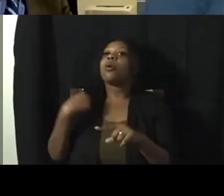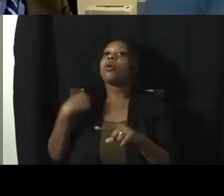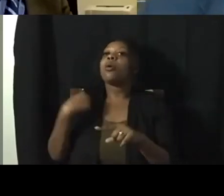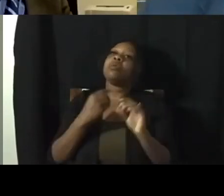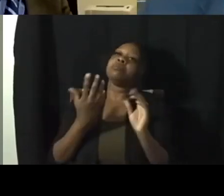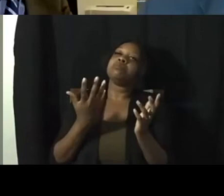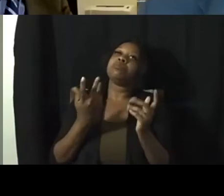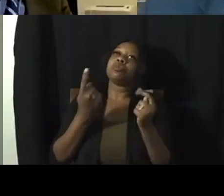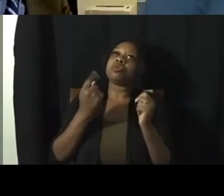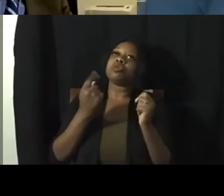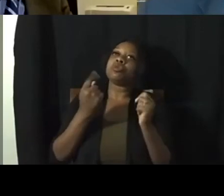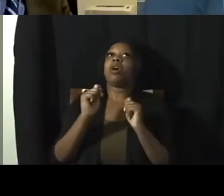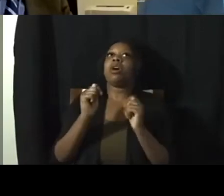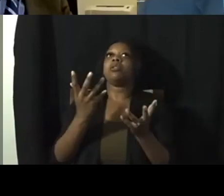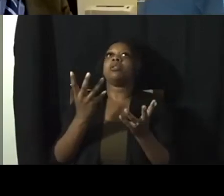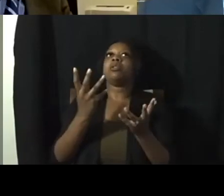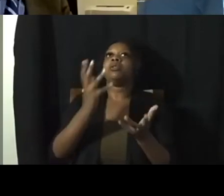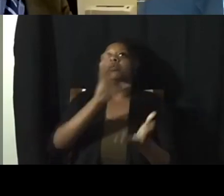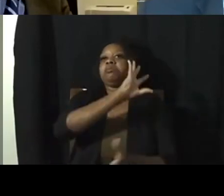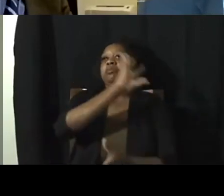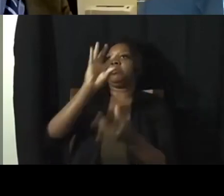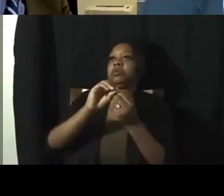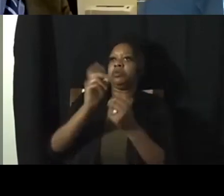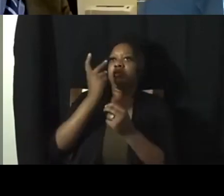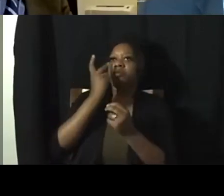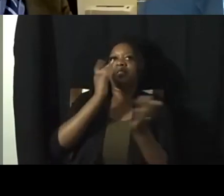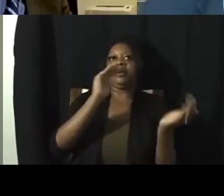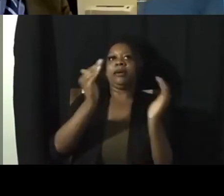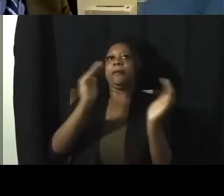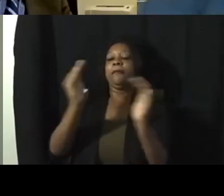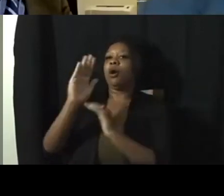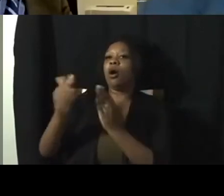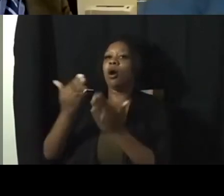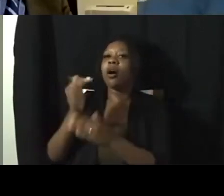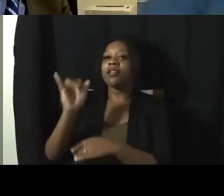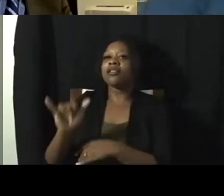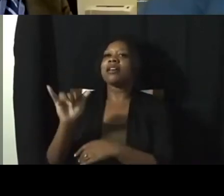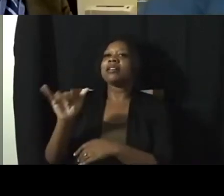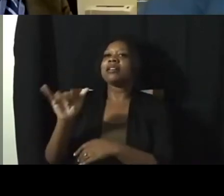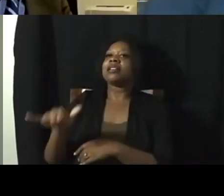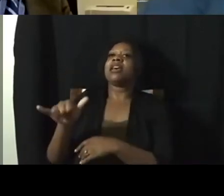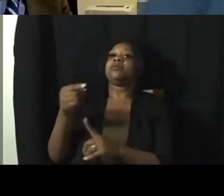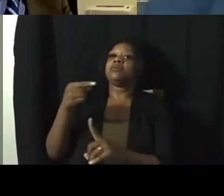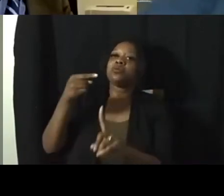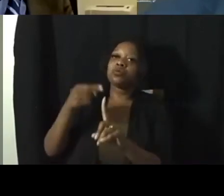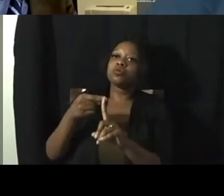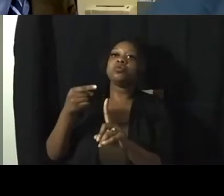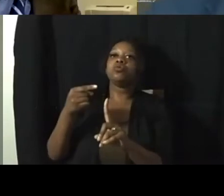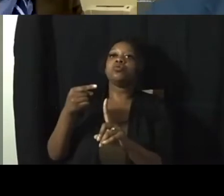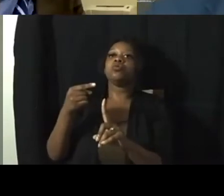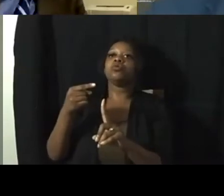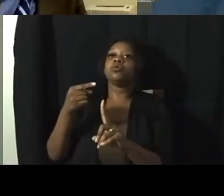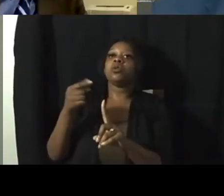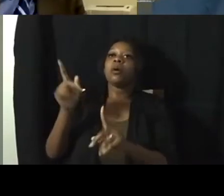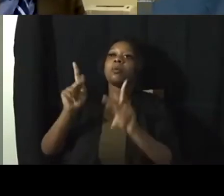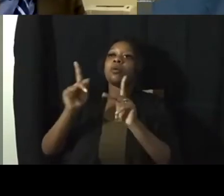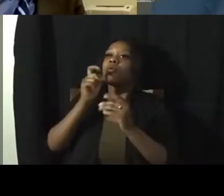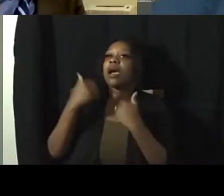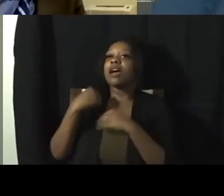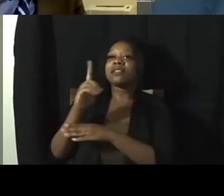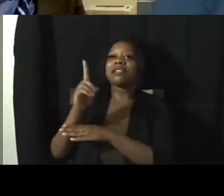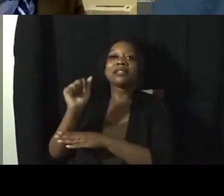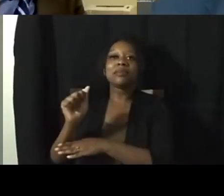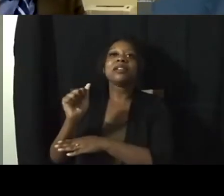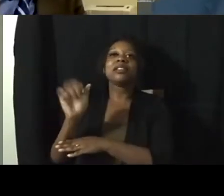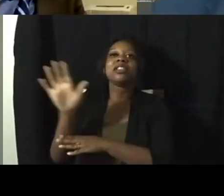right? This all has to do with the overall kind of assignment of value of persons with disabilities in a social situation. So